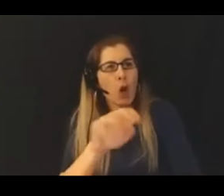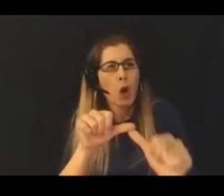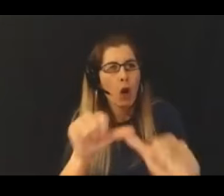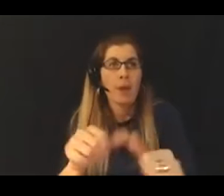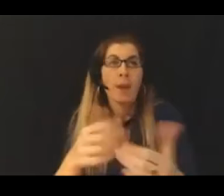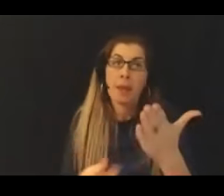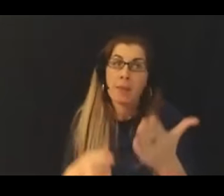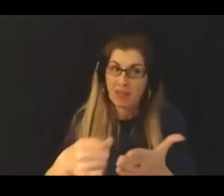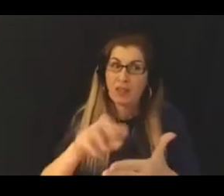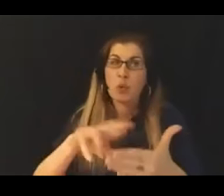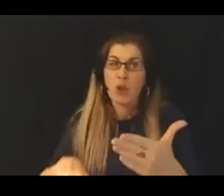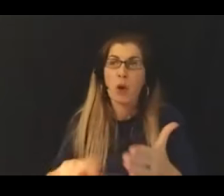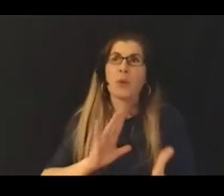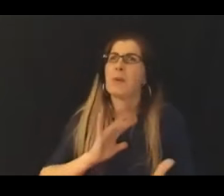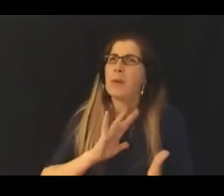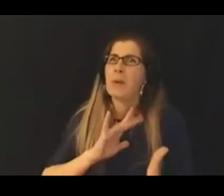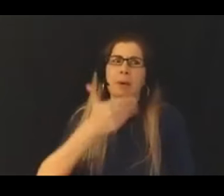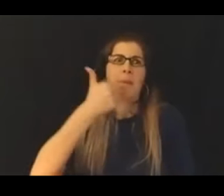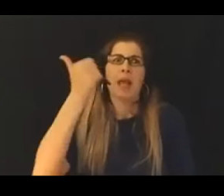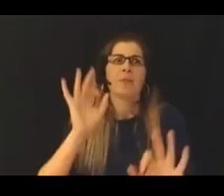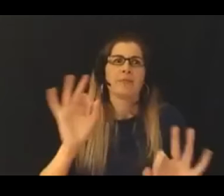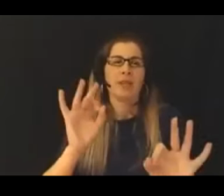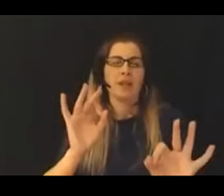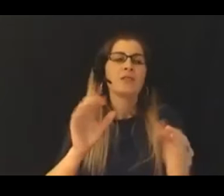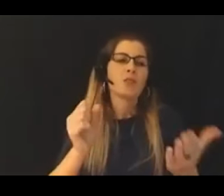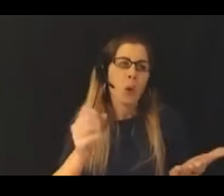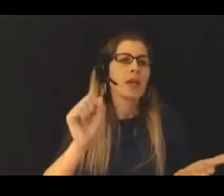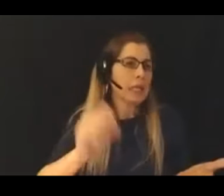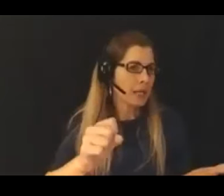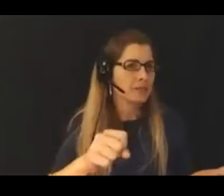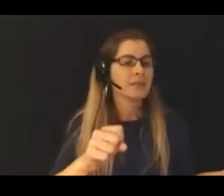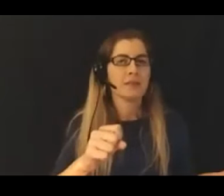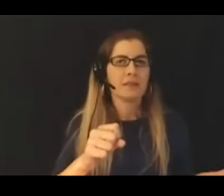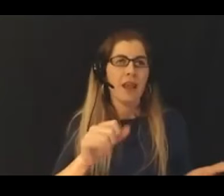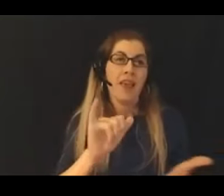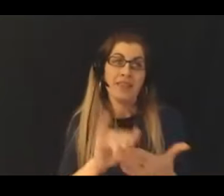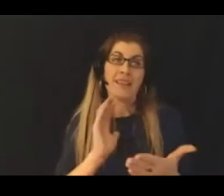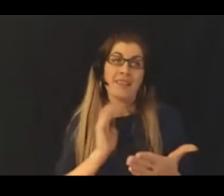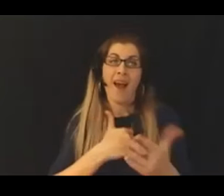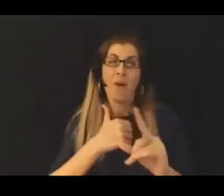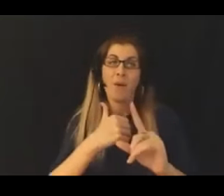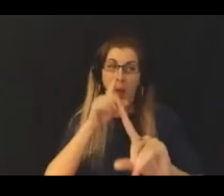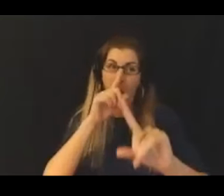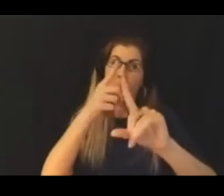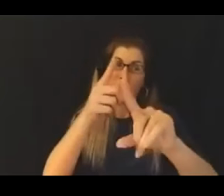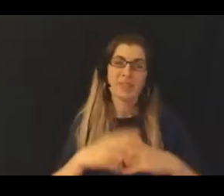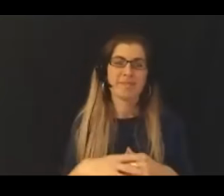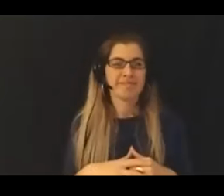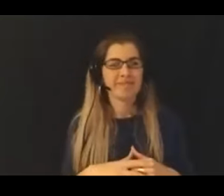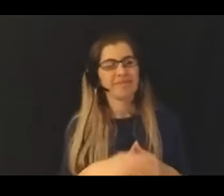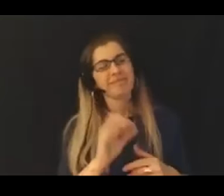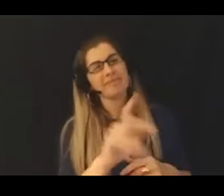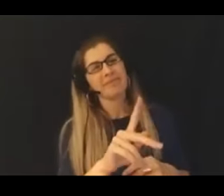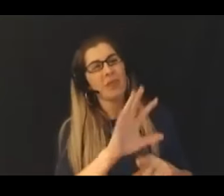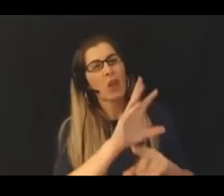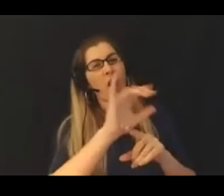more significant. And so, yes, ideally, those are the next steps for us. Mm-hmm. Awesome.